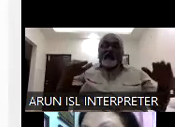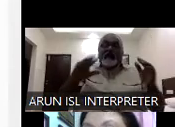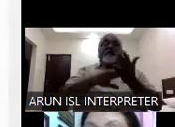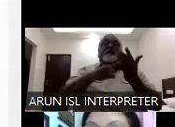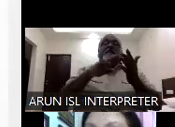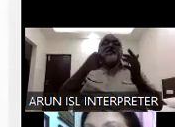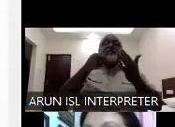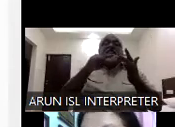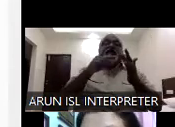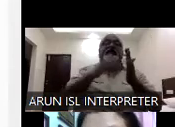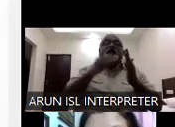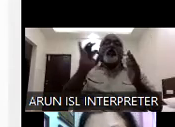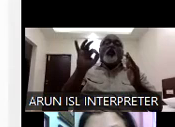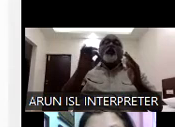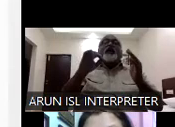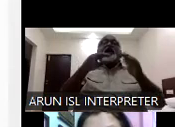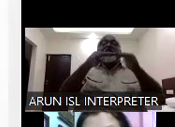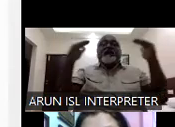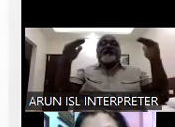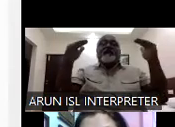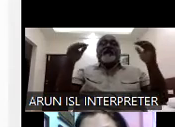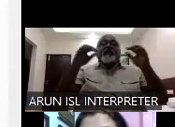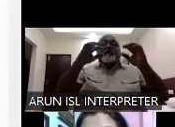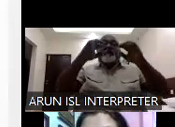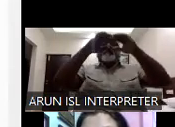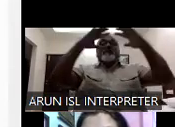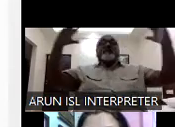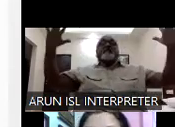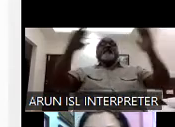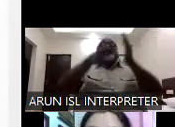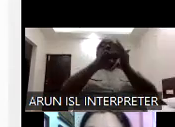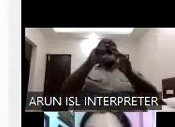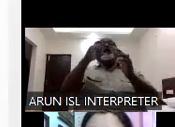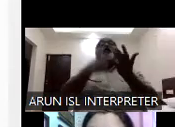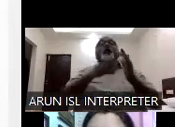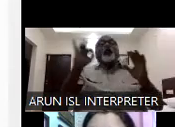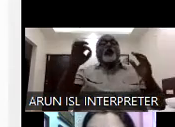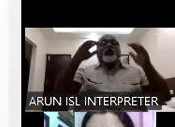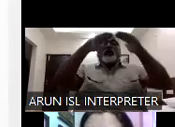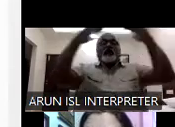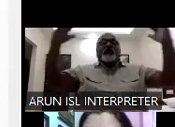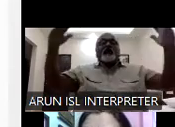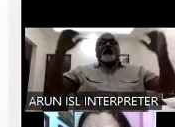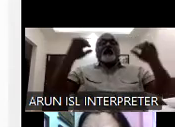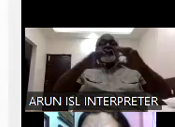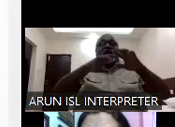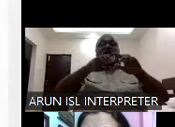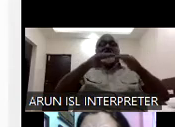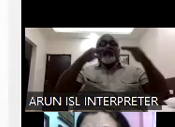the system at district level. So it's very, very essential that how the state level